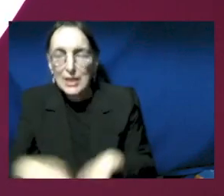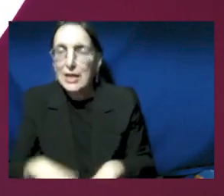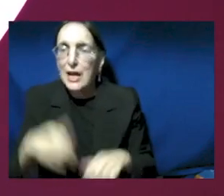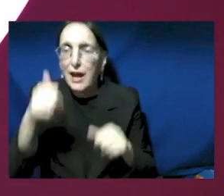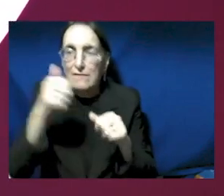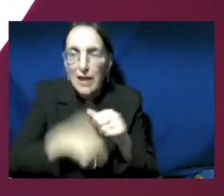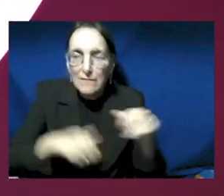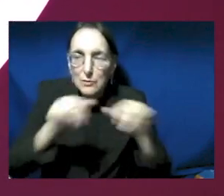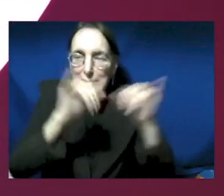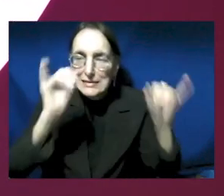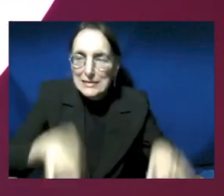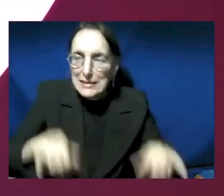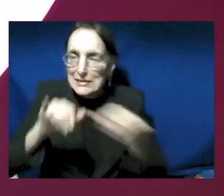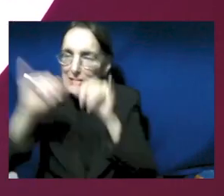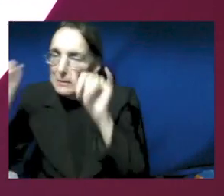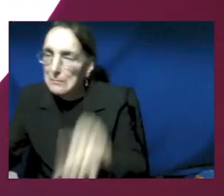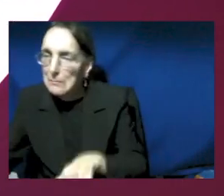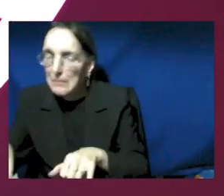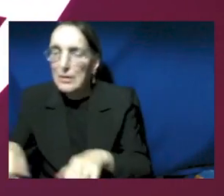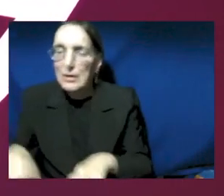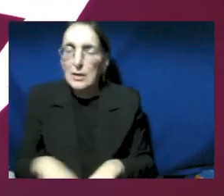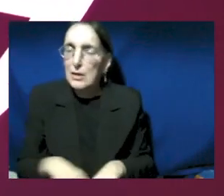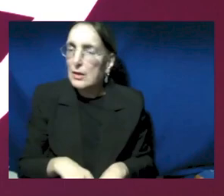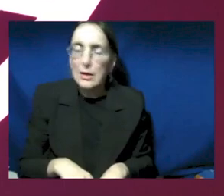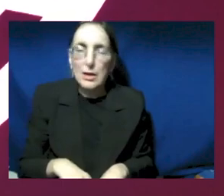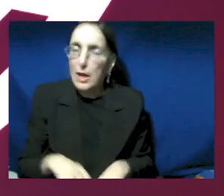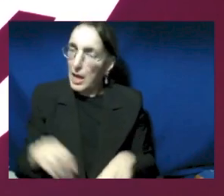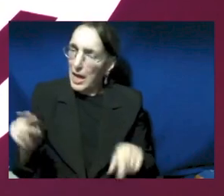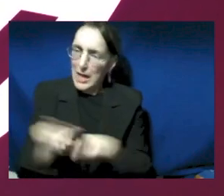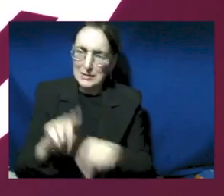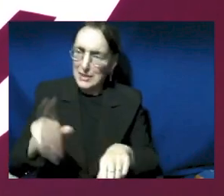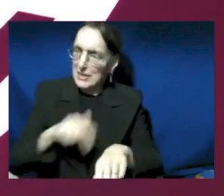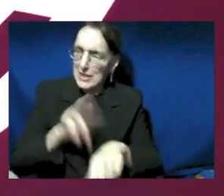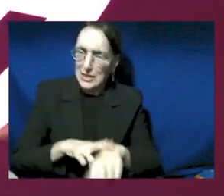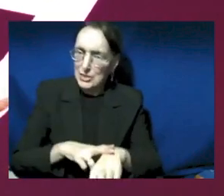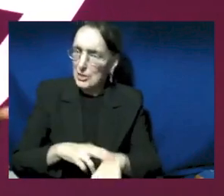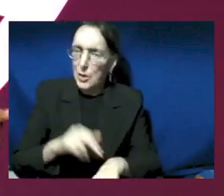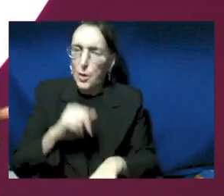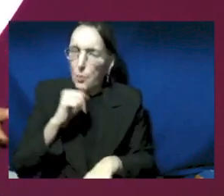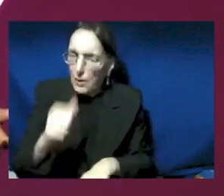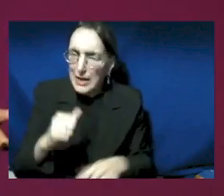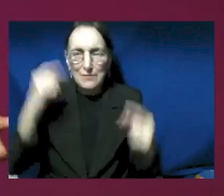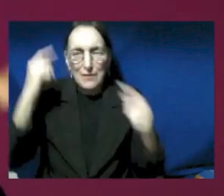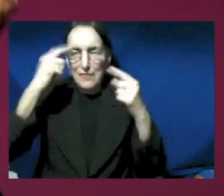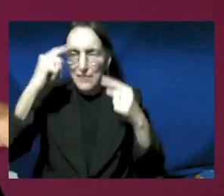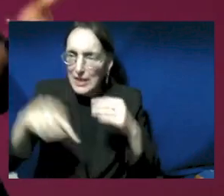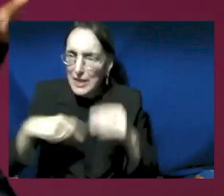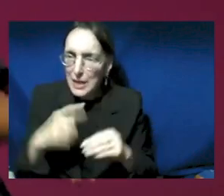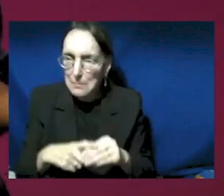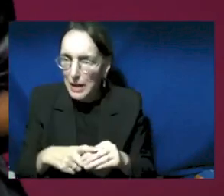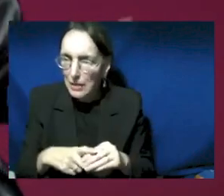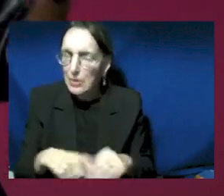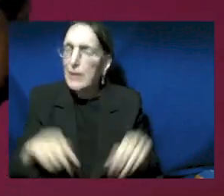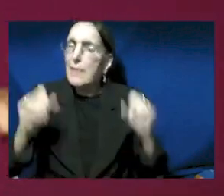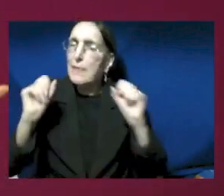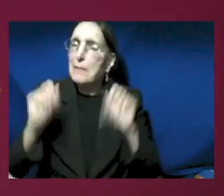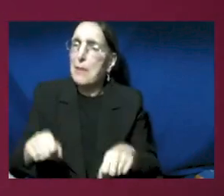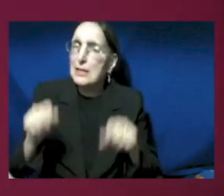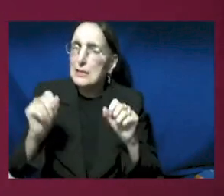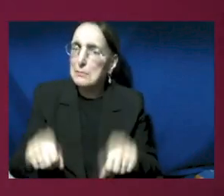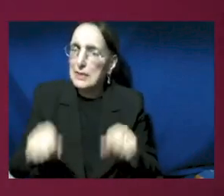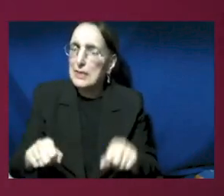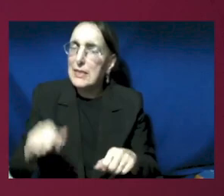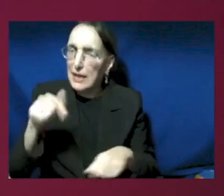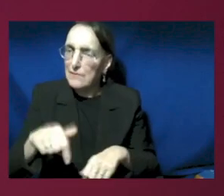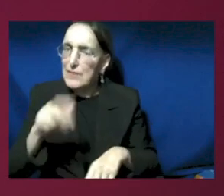system. The fact that we're not, as a nation, that we're not even thinking about the possibility of this